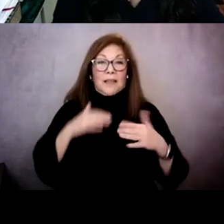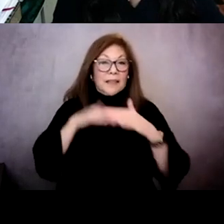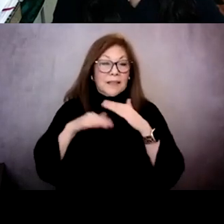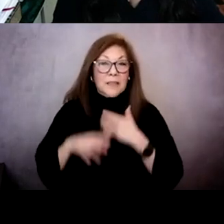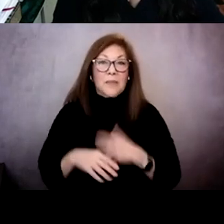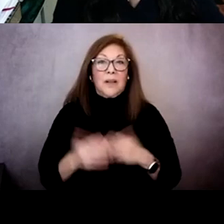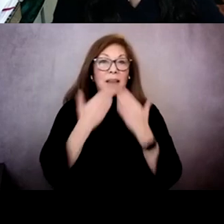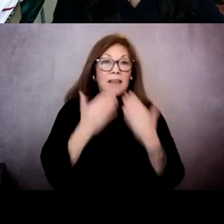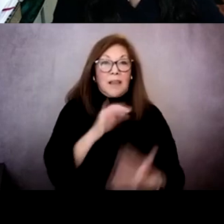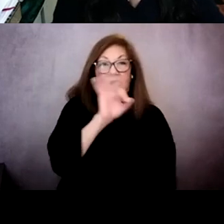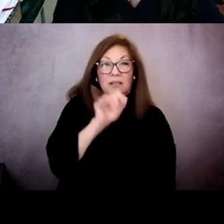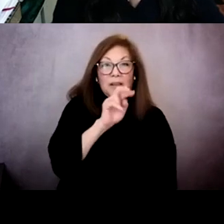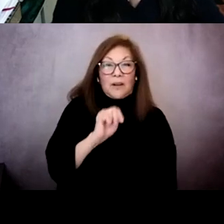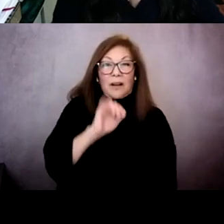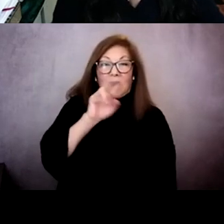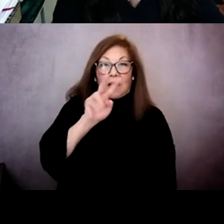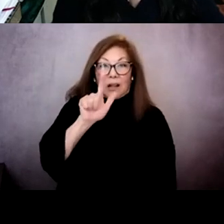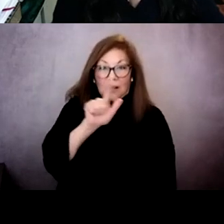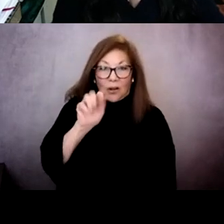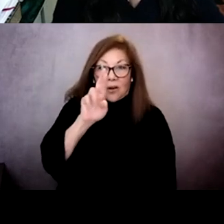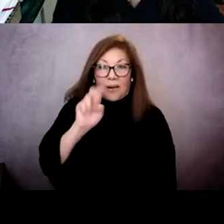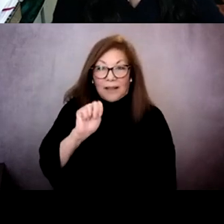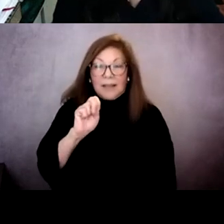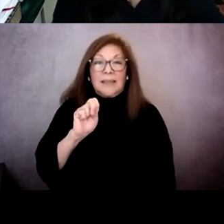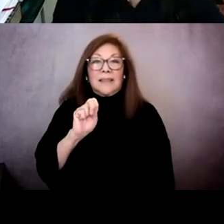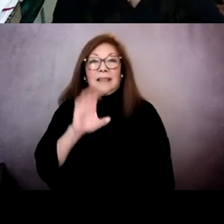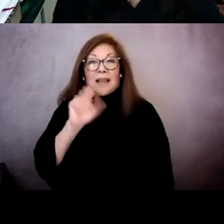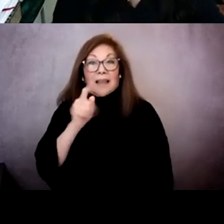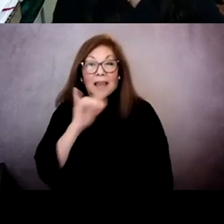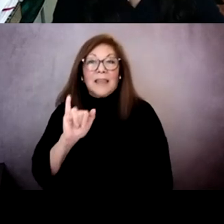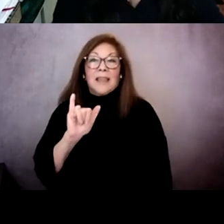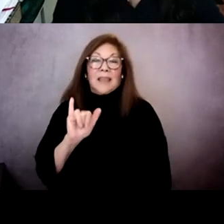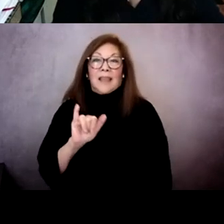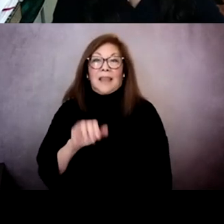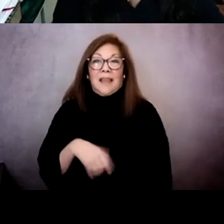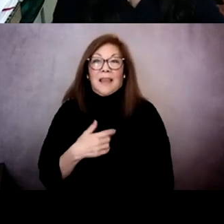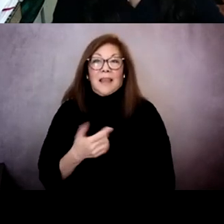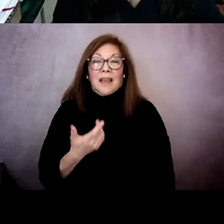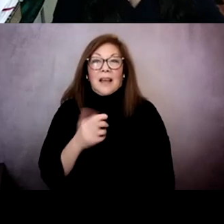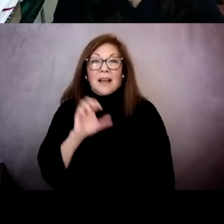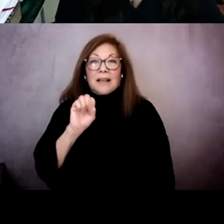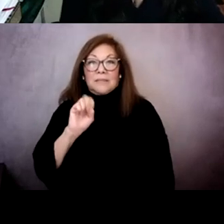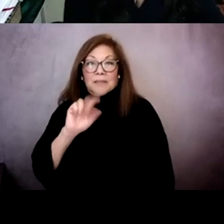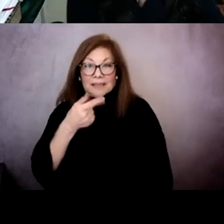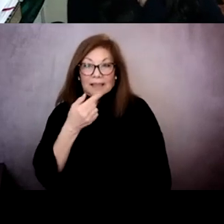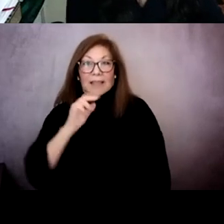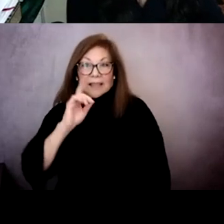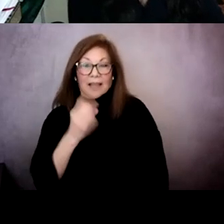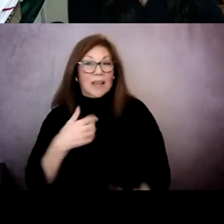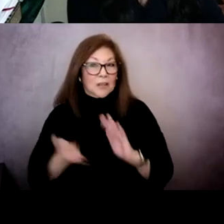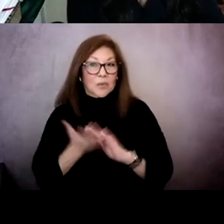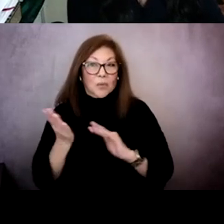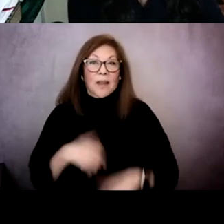to Jafreen, Lawrence, Snigdha, who unfortunately had to run, and Cathy for guiding us so generously through this